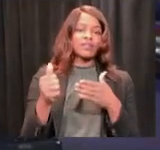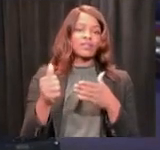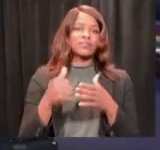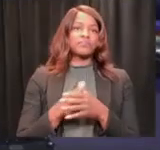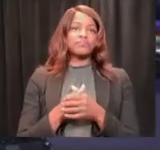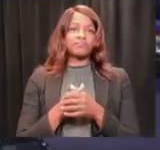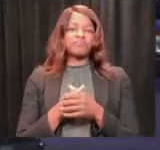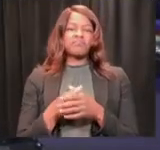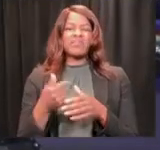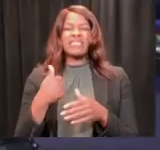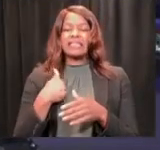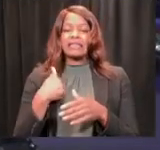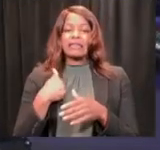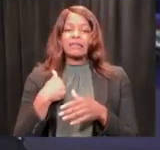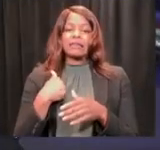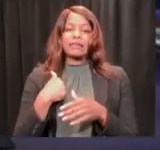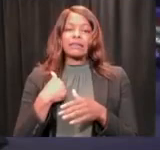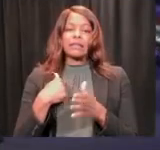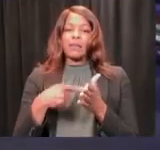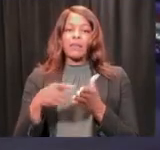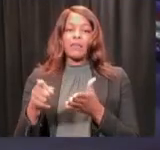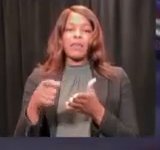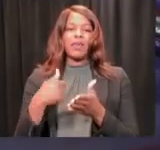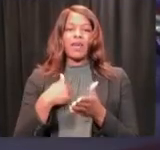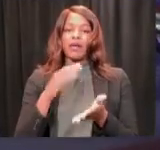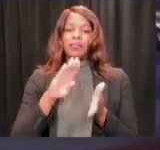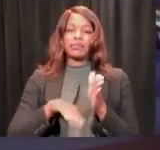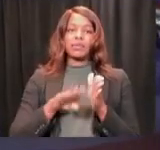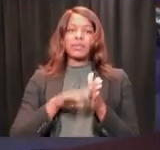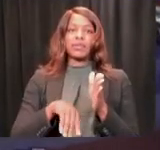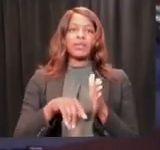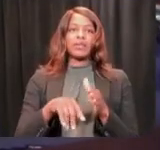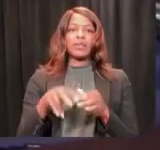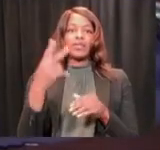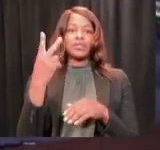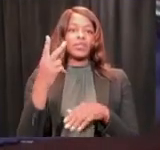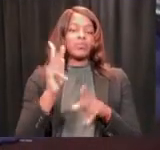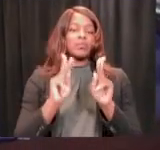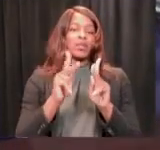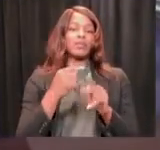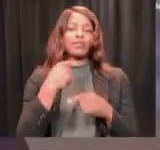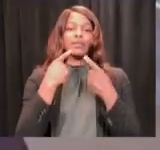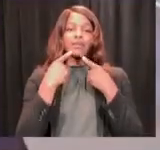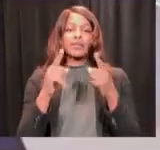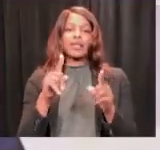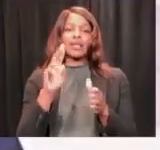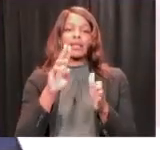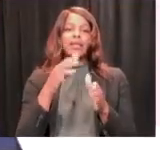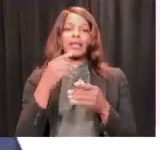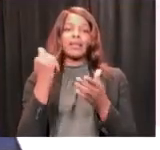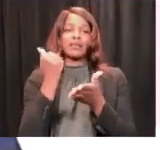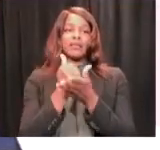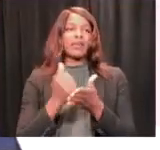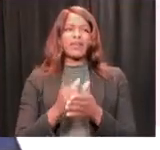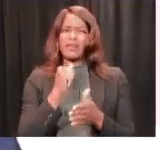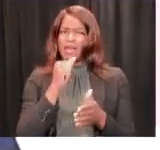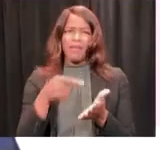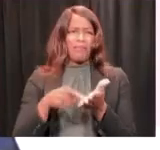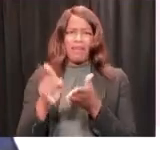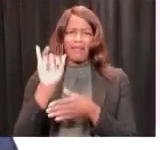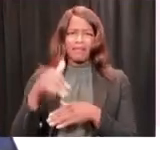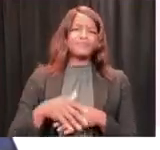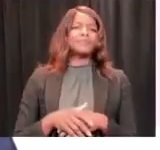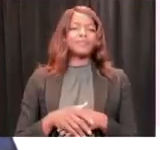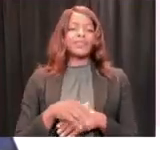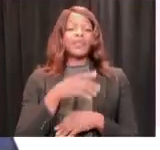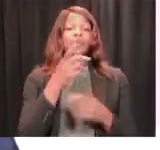I'm just a little cheap, right? Little cheap. You cheap, right. To the cheap people, say amen. And so I said, listen, I'm not paying that. He said, what